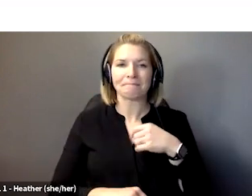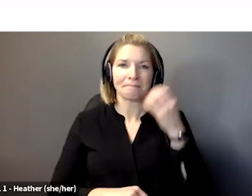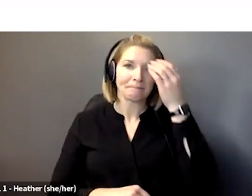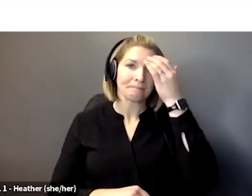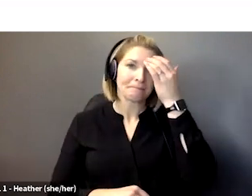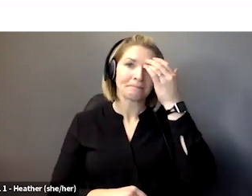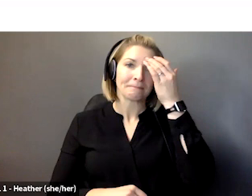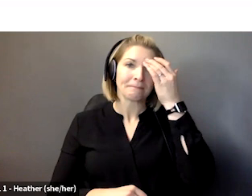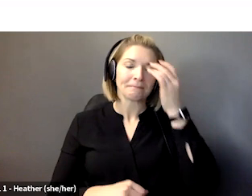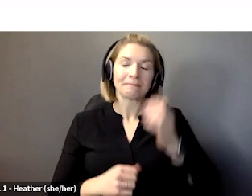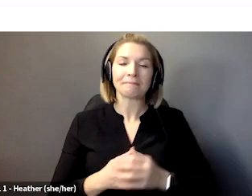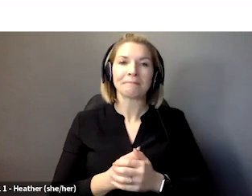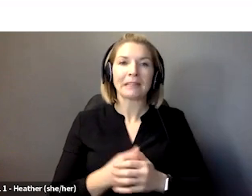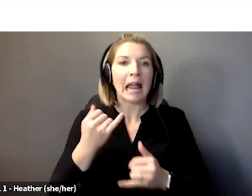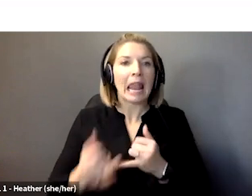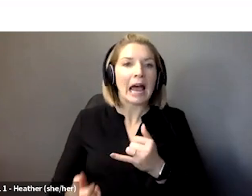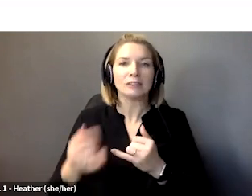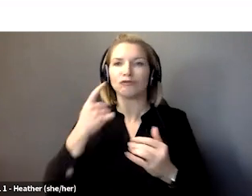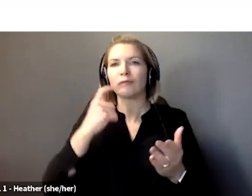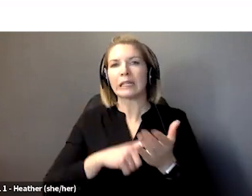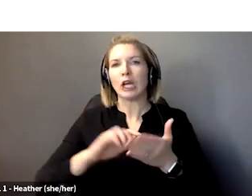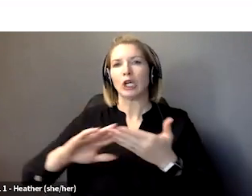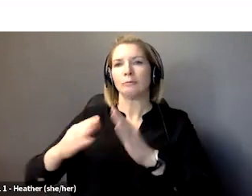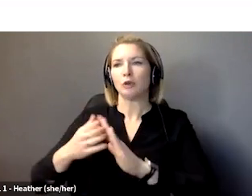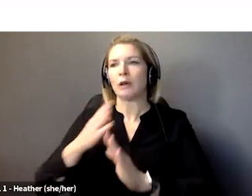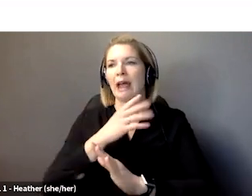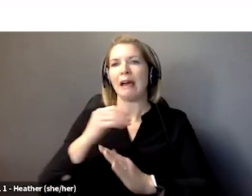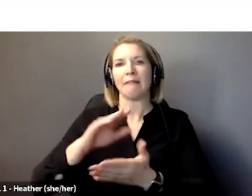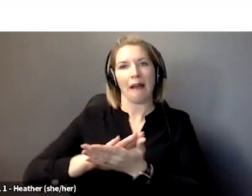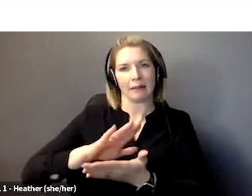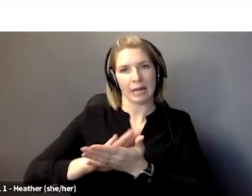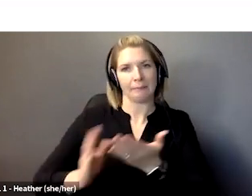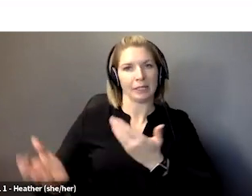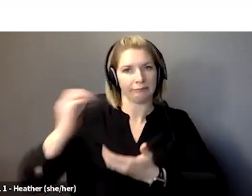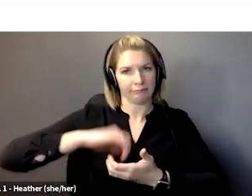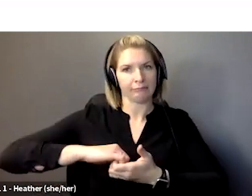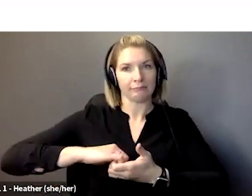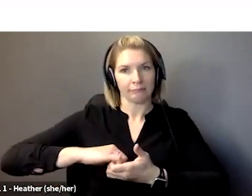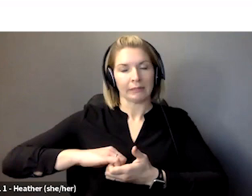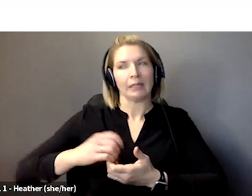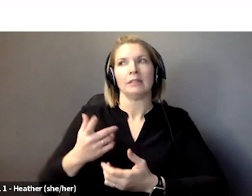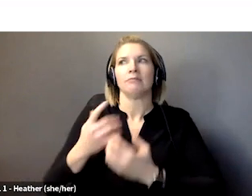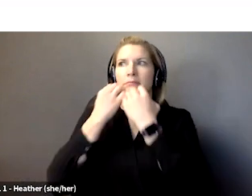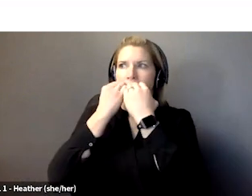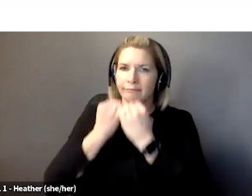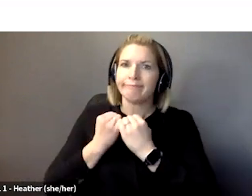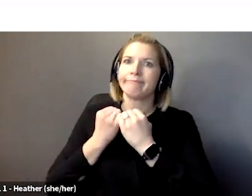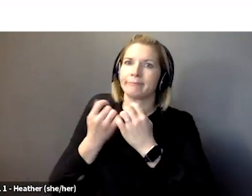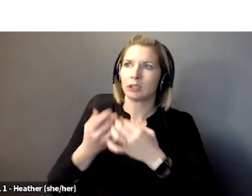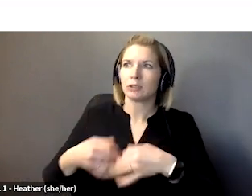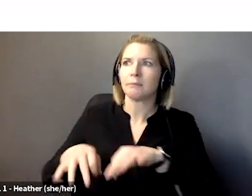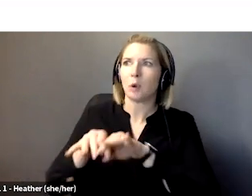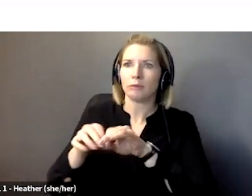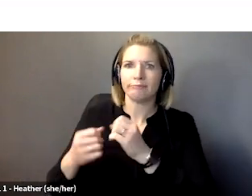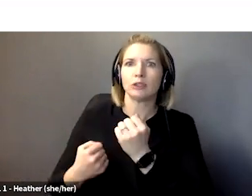I wanted to acknowledge our community and academic partners who have provided essential support as we have tried to